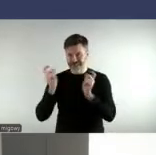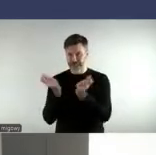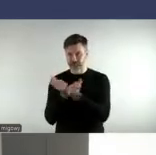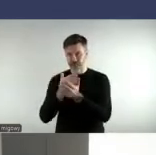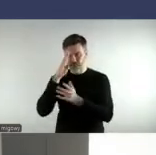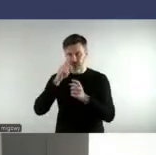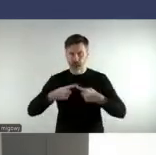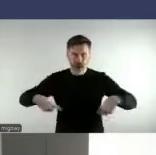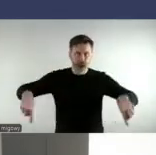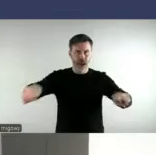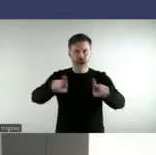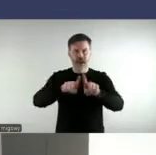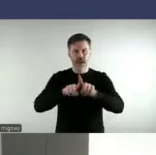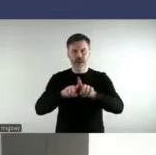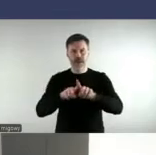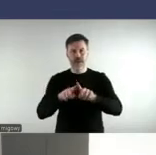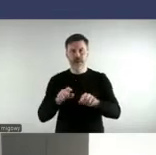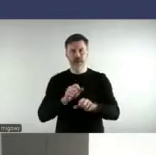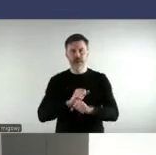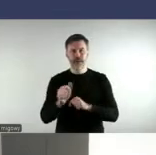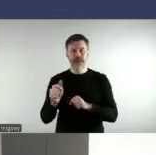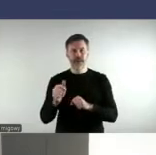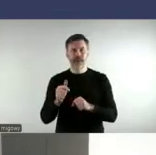330,000 inhabitants and